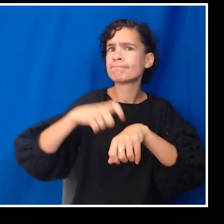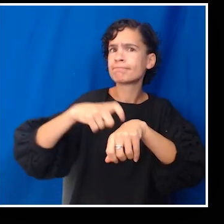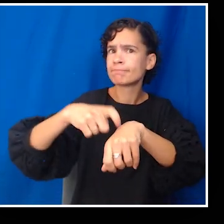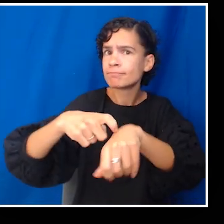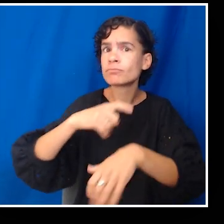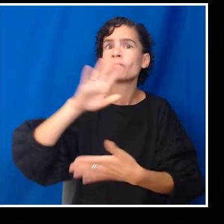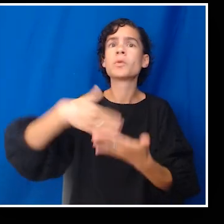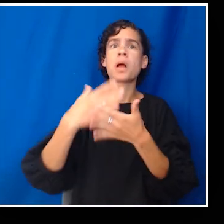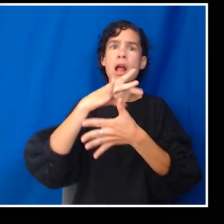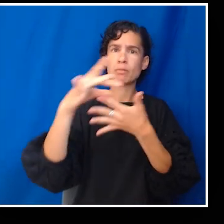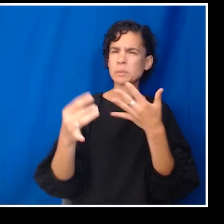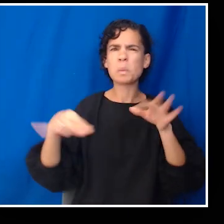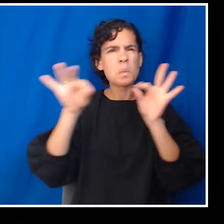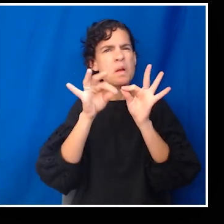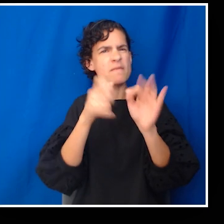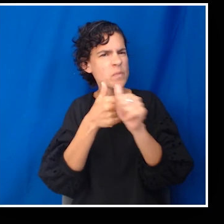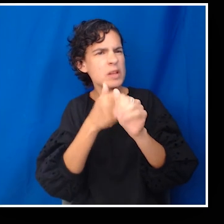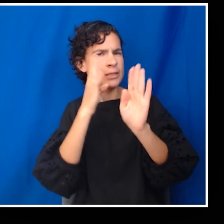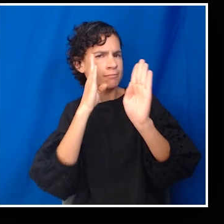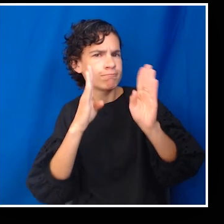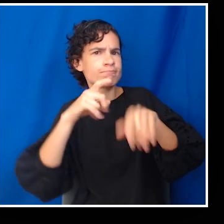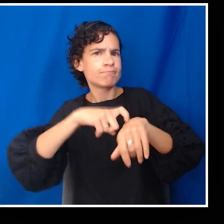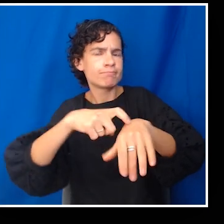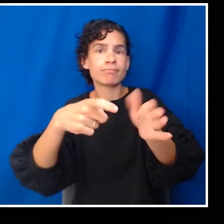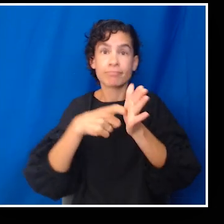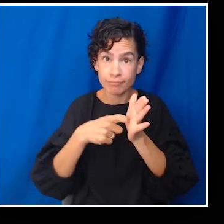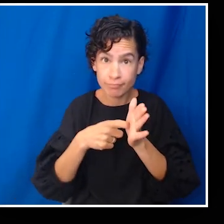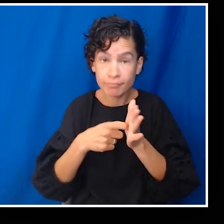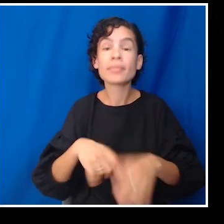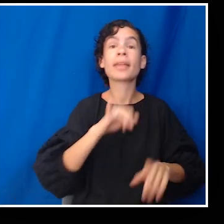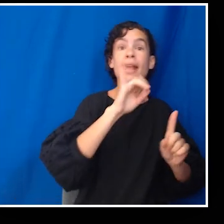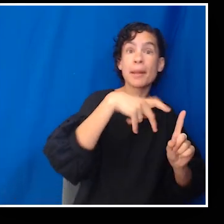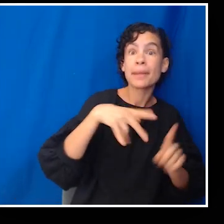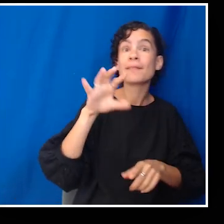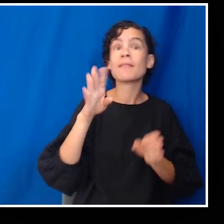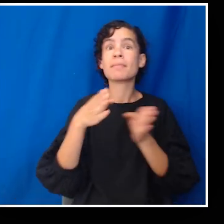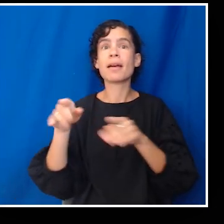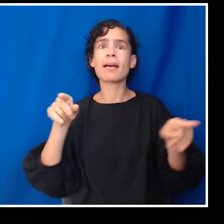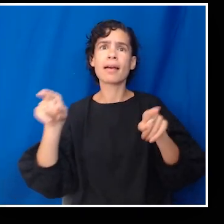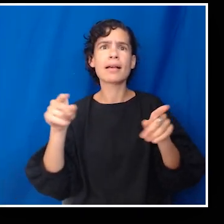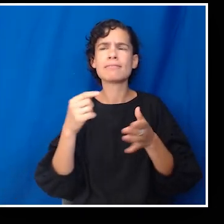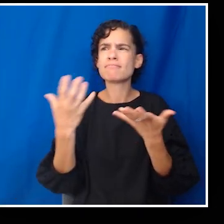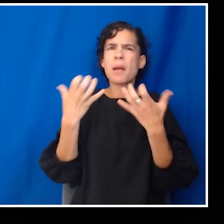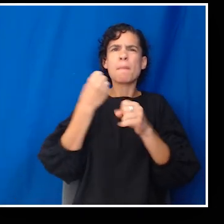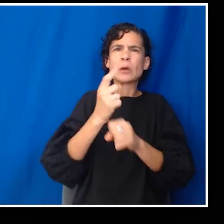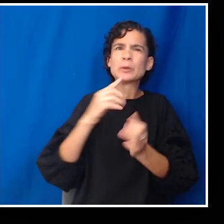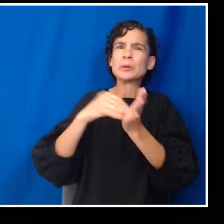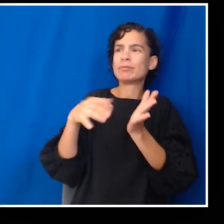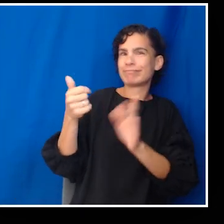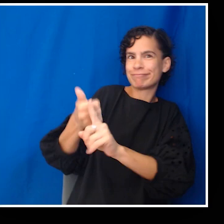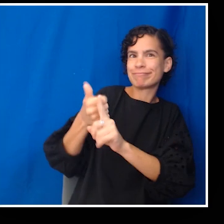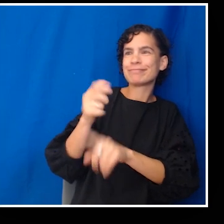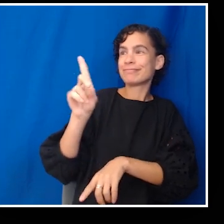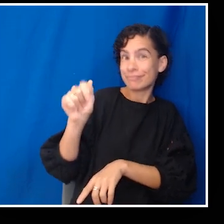and timelines for all these options, so it's important to keep track of deadlines and requirements. IEPs and 504 plans